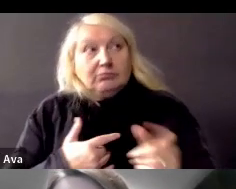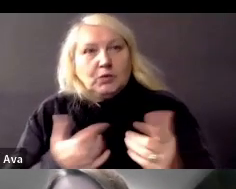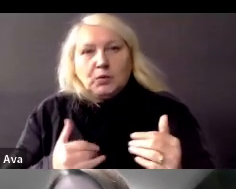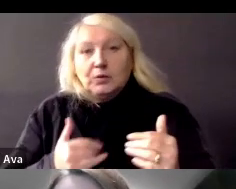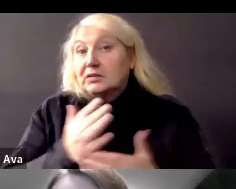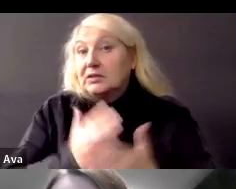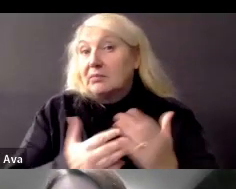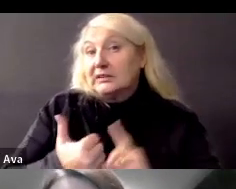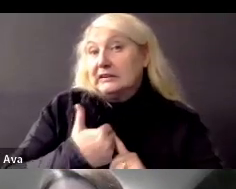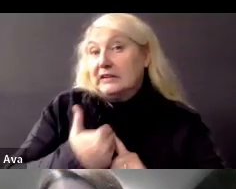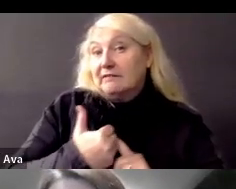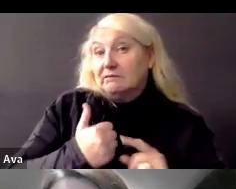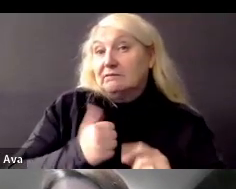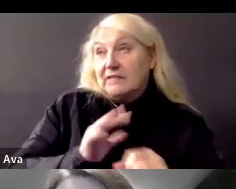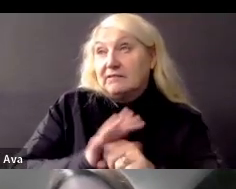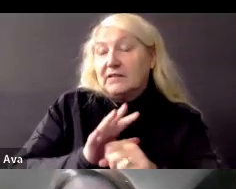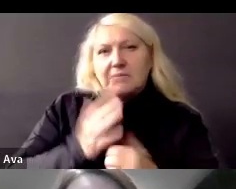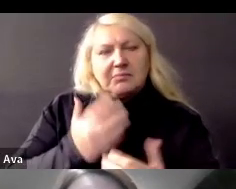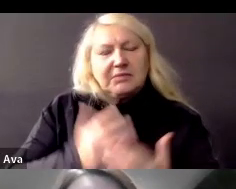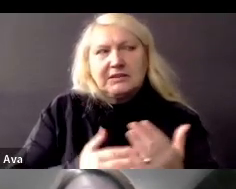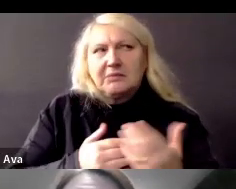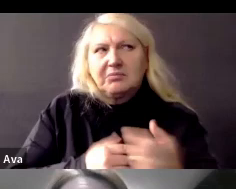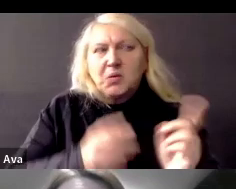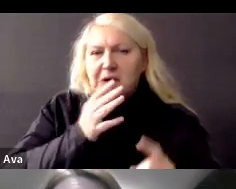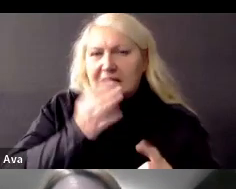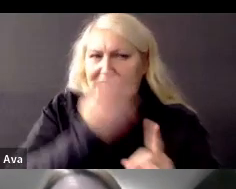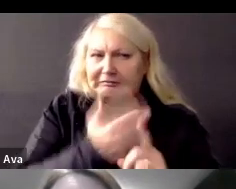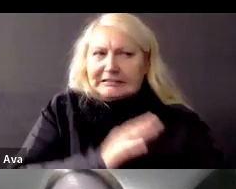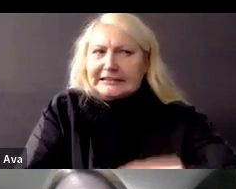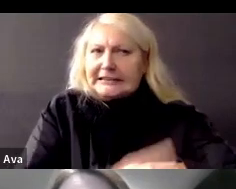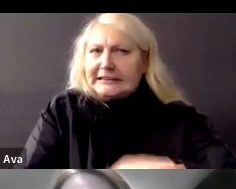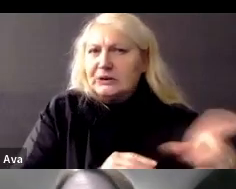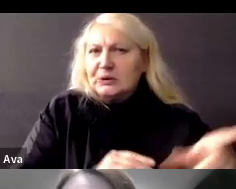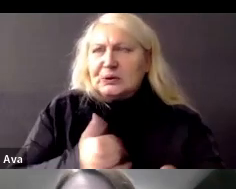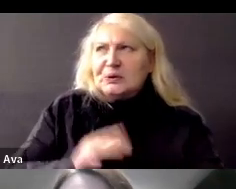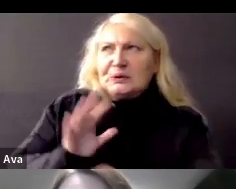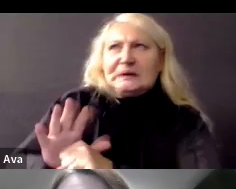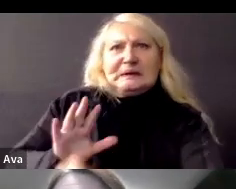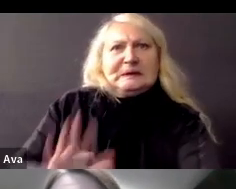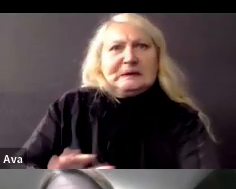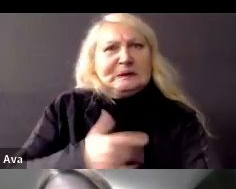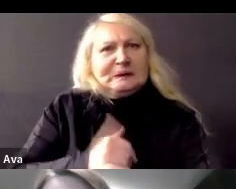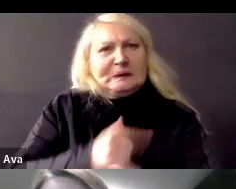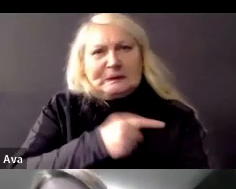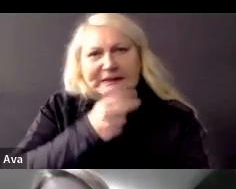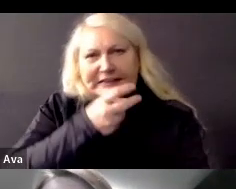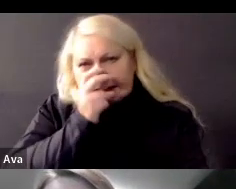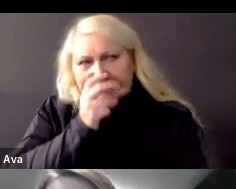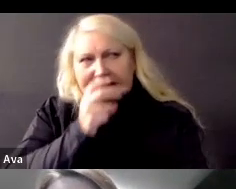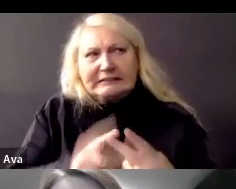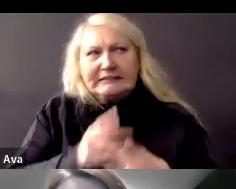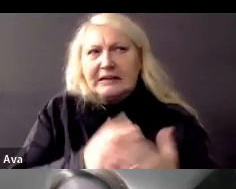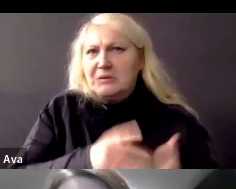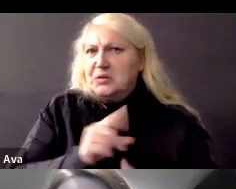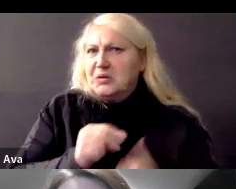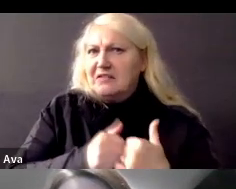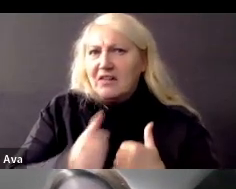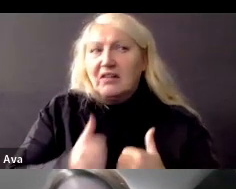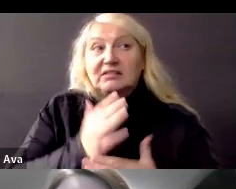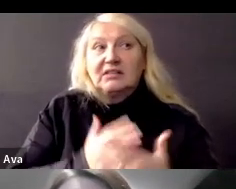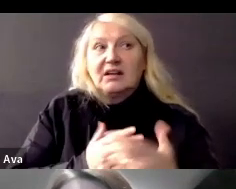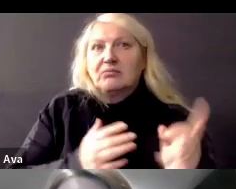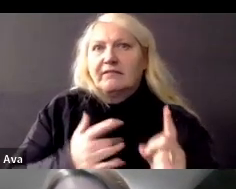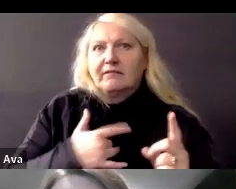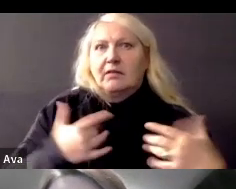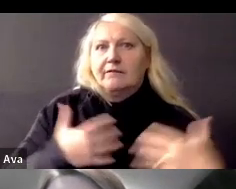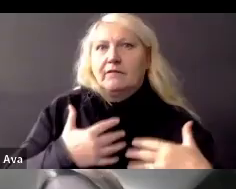be told that they're pushing the boundaries and going too far, and some may feel afraid because they rely on government support